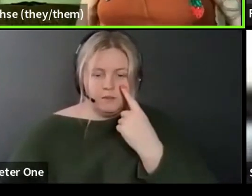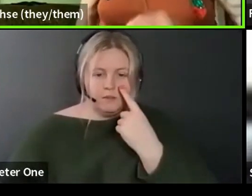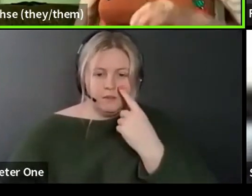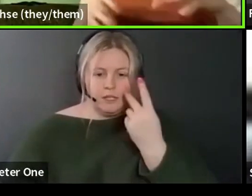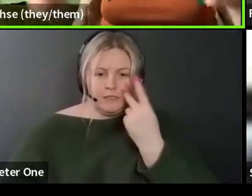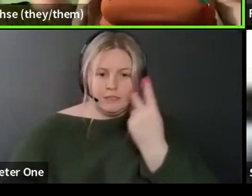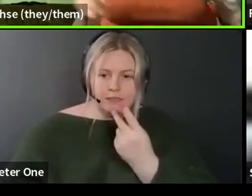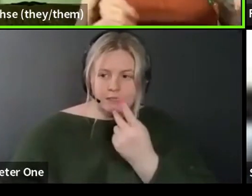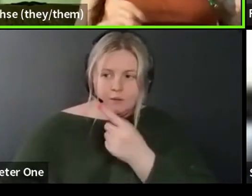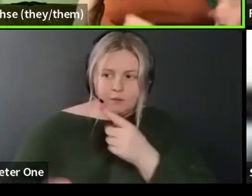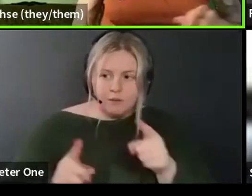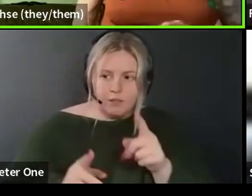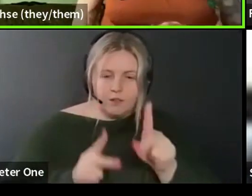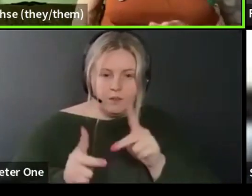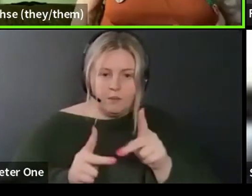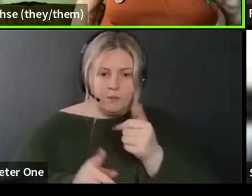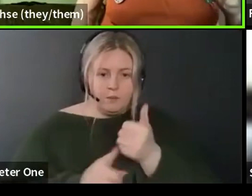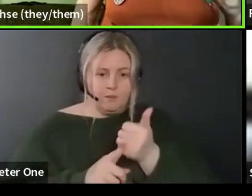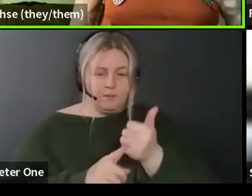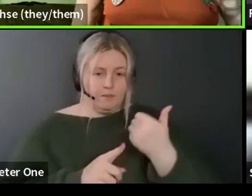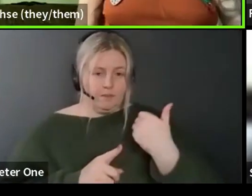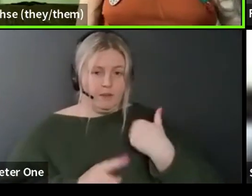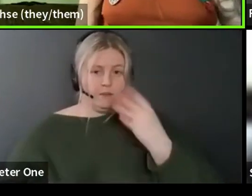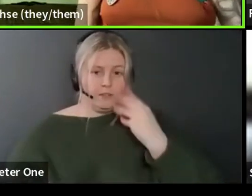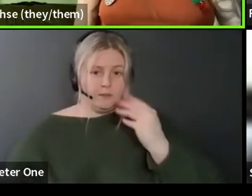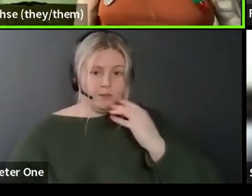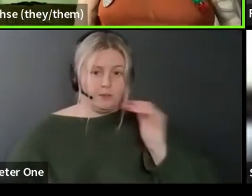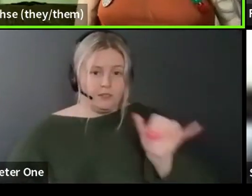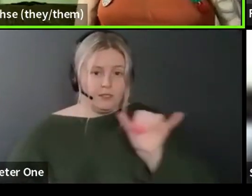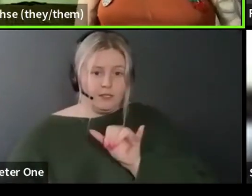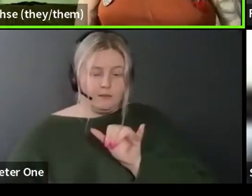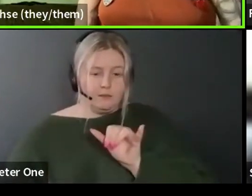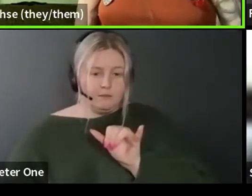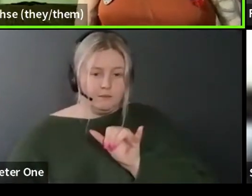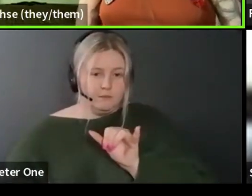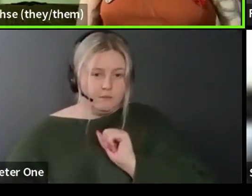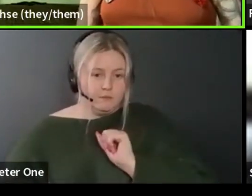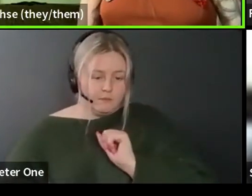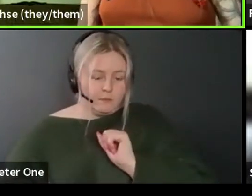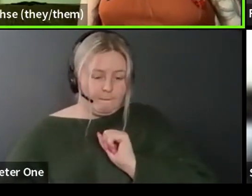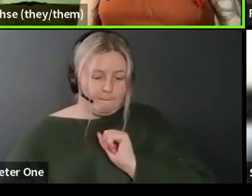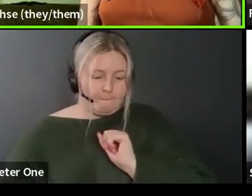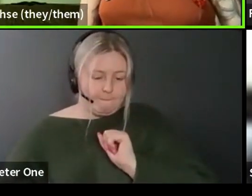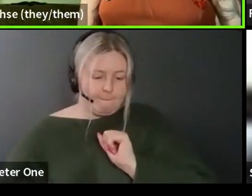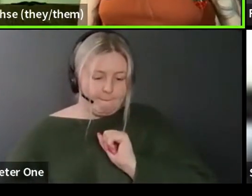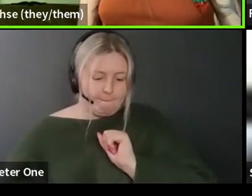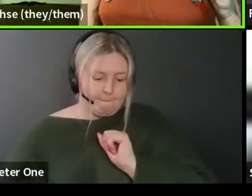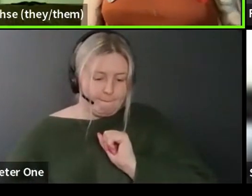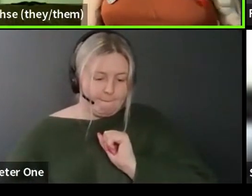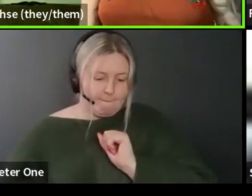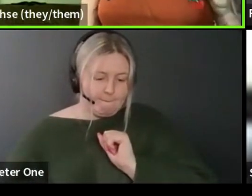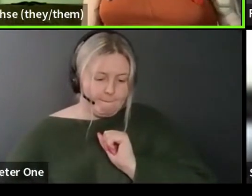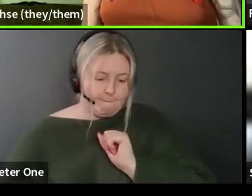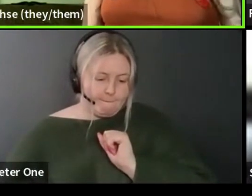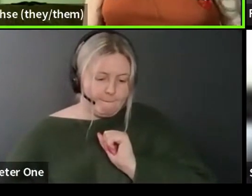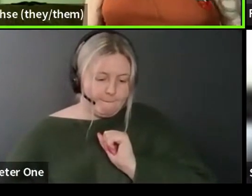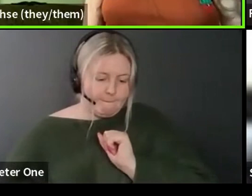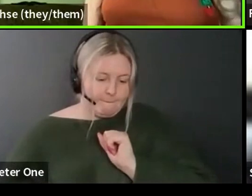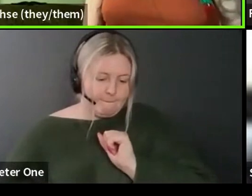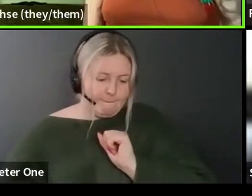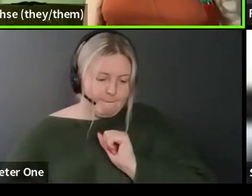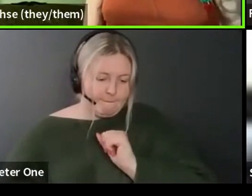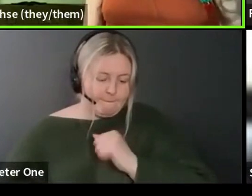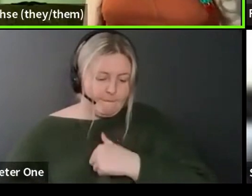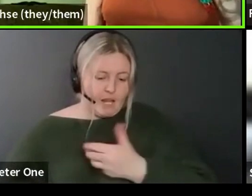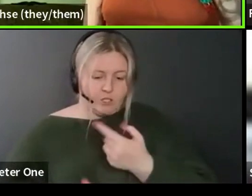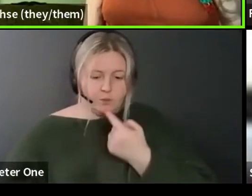in the room that have roles like this is a whole thing, and it's not something I honestly just want to say thank